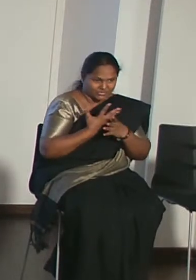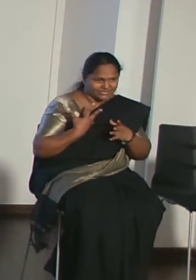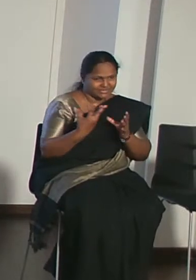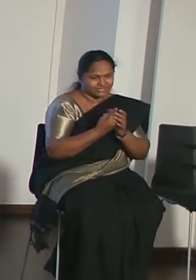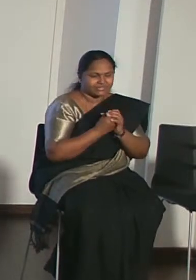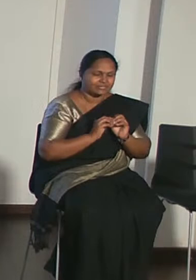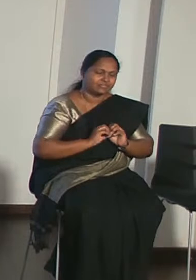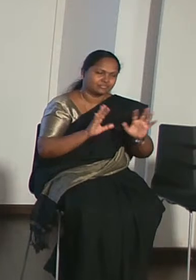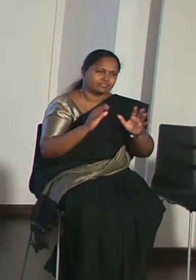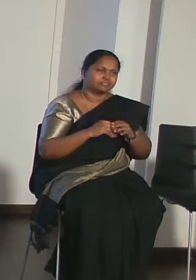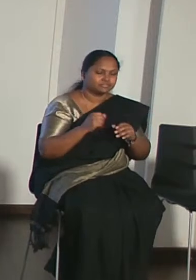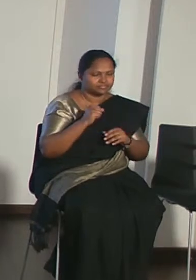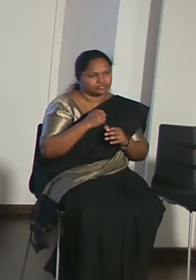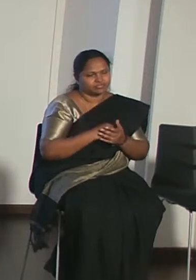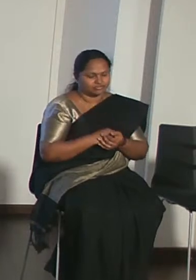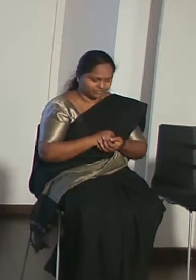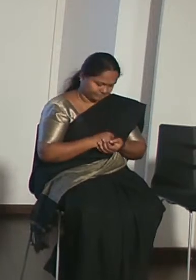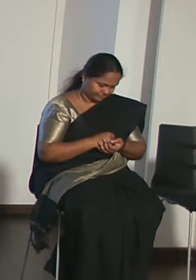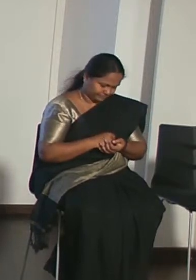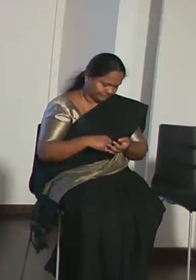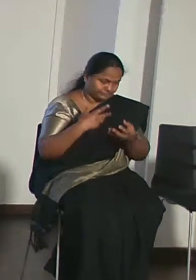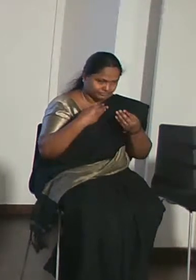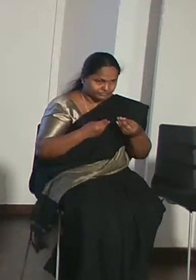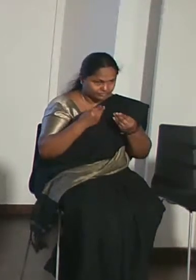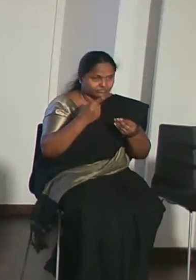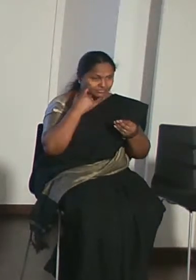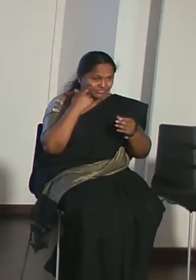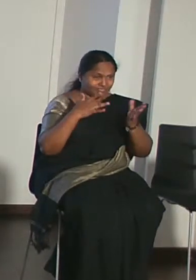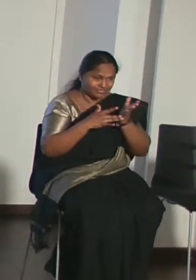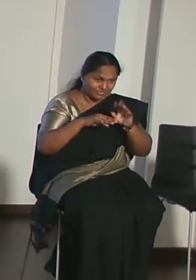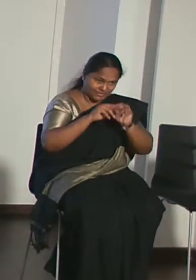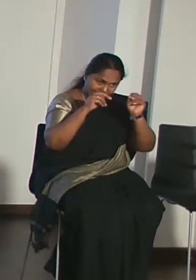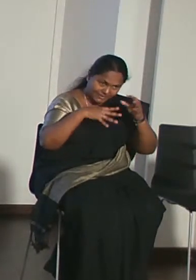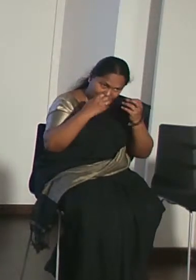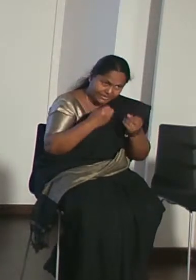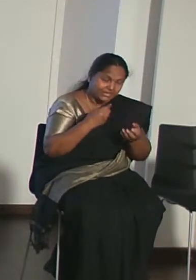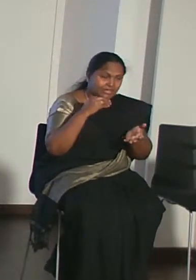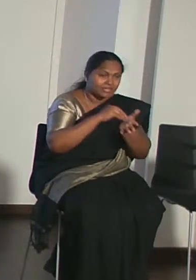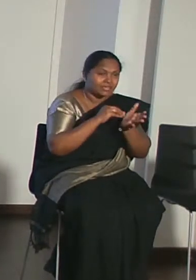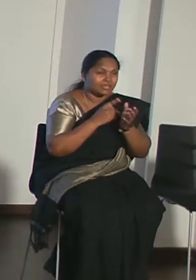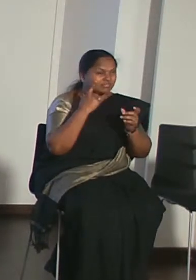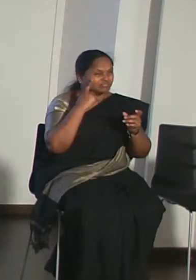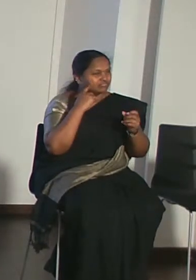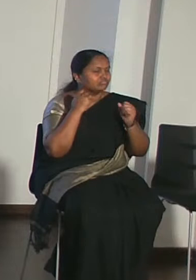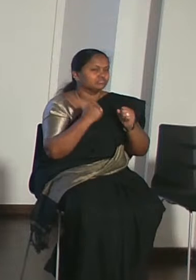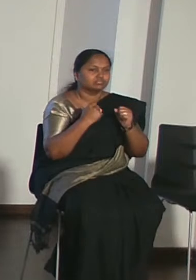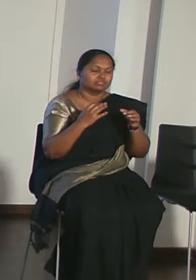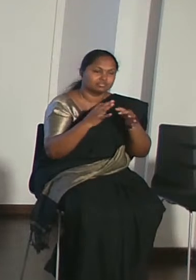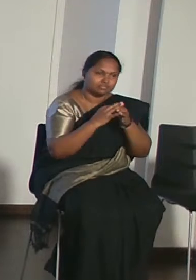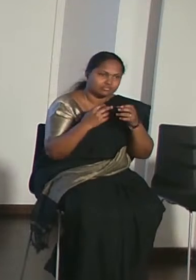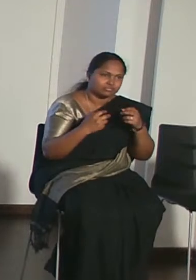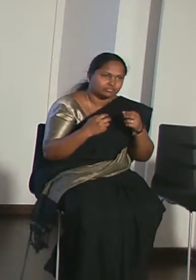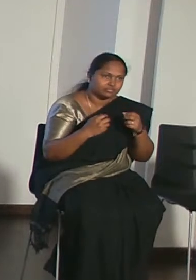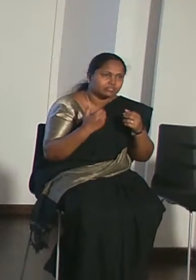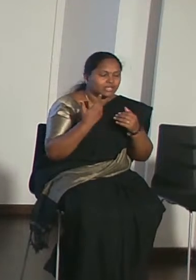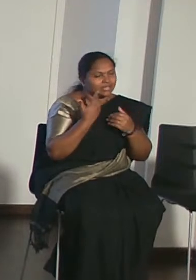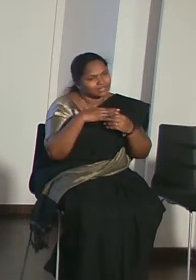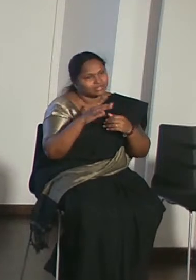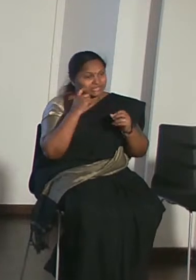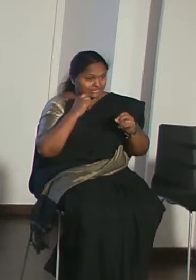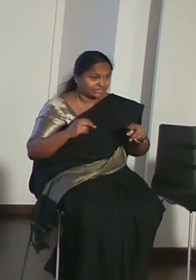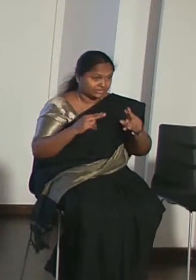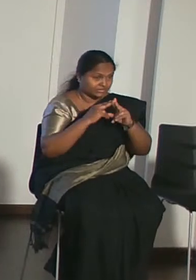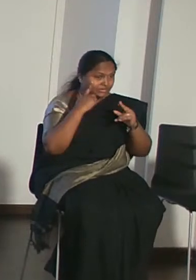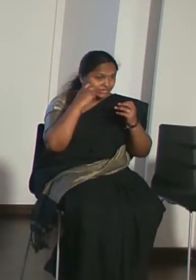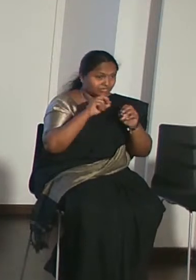produce. Yeah, I think in institutions, like I said before, it's complicated letting go, especially when